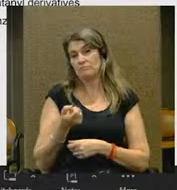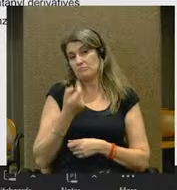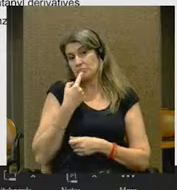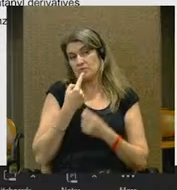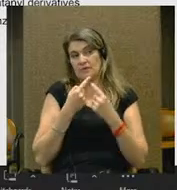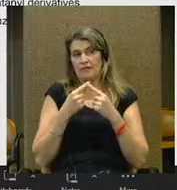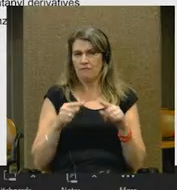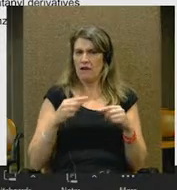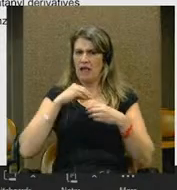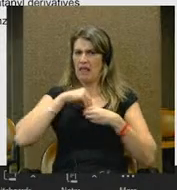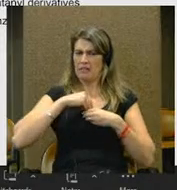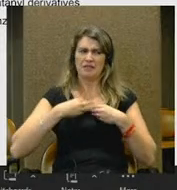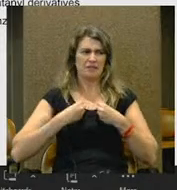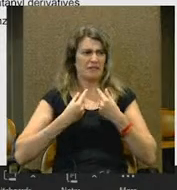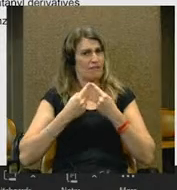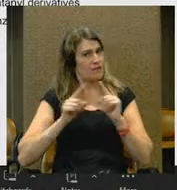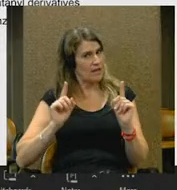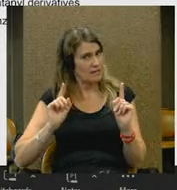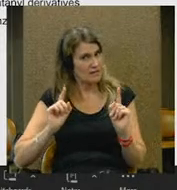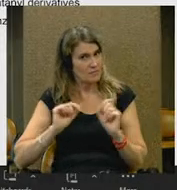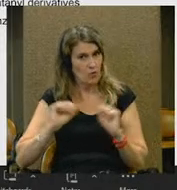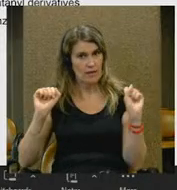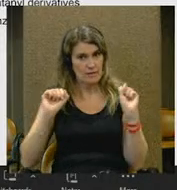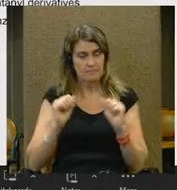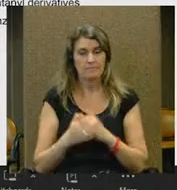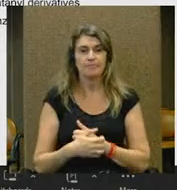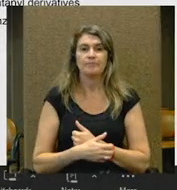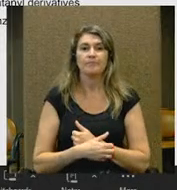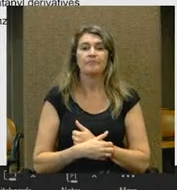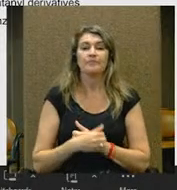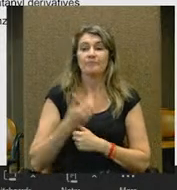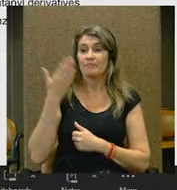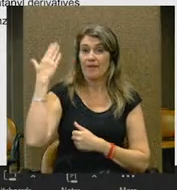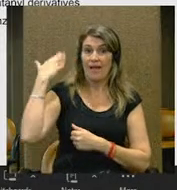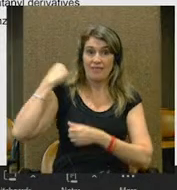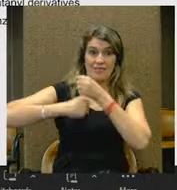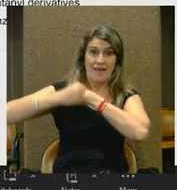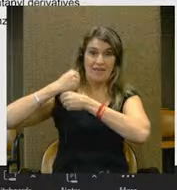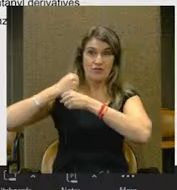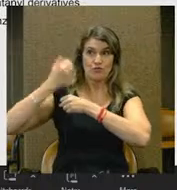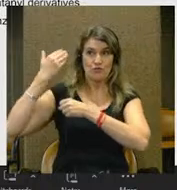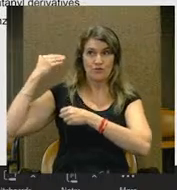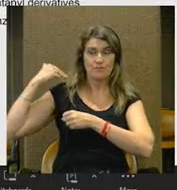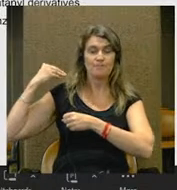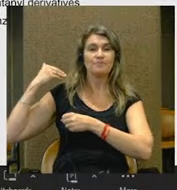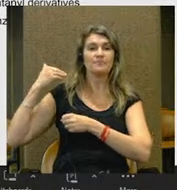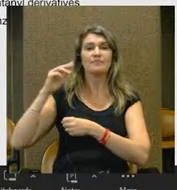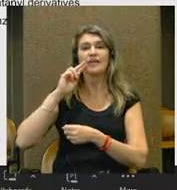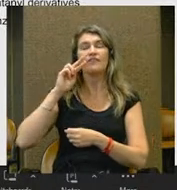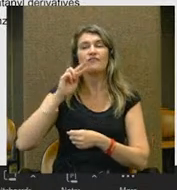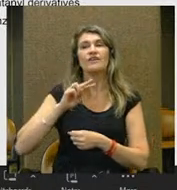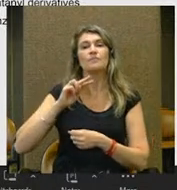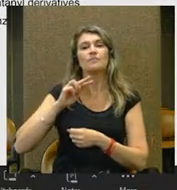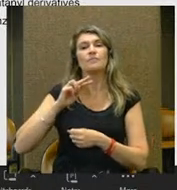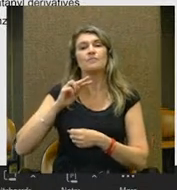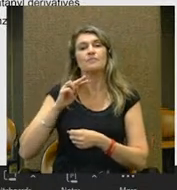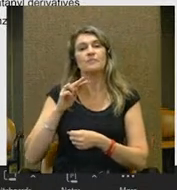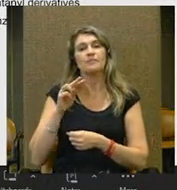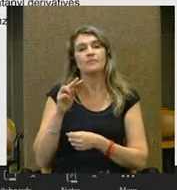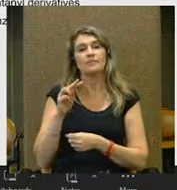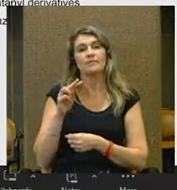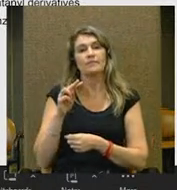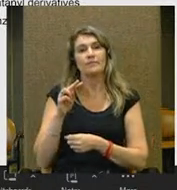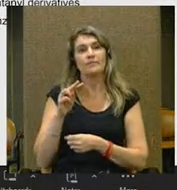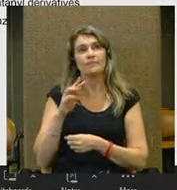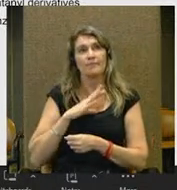that was being reported. But in the last few years, new benzimidazoles replaced those new